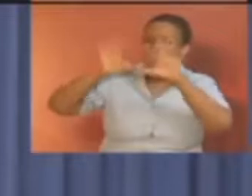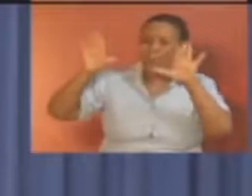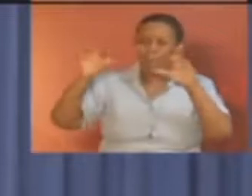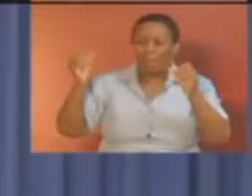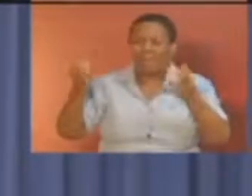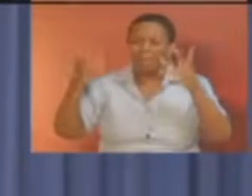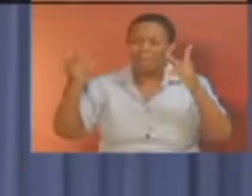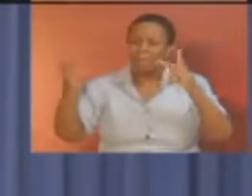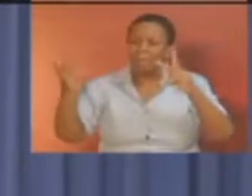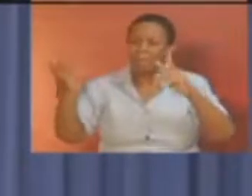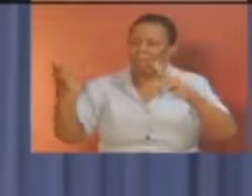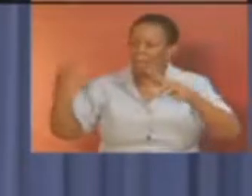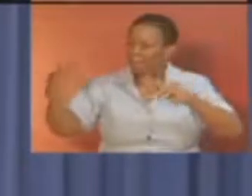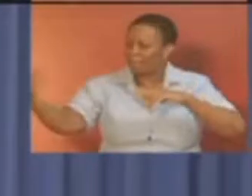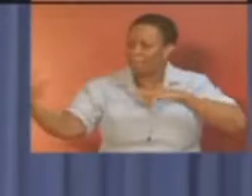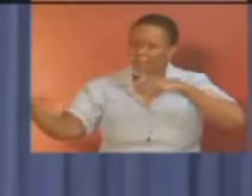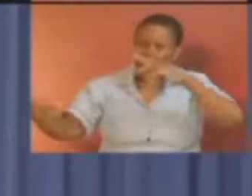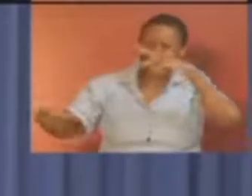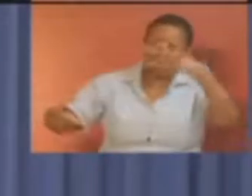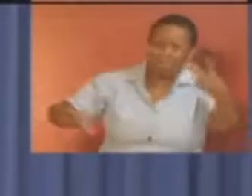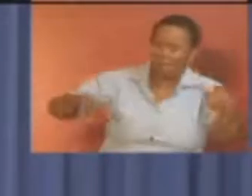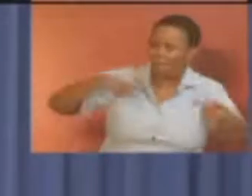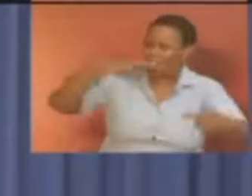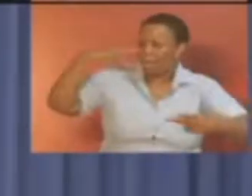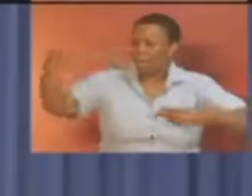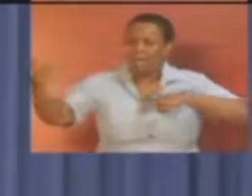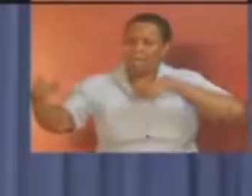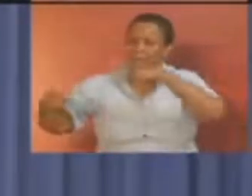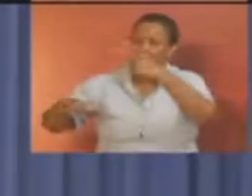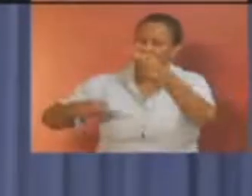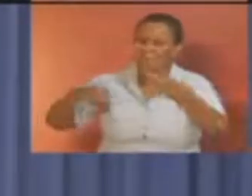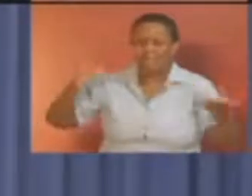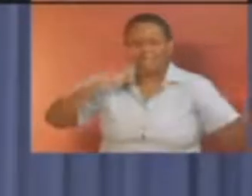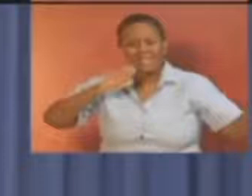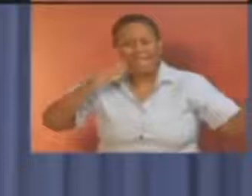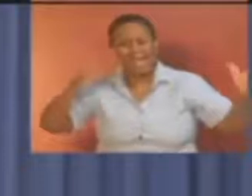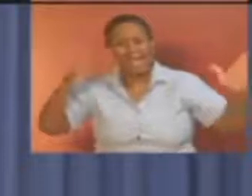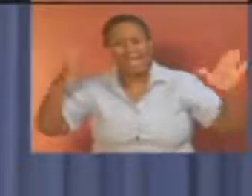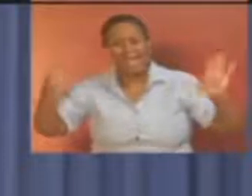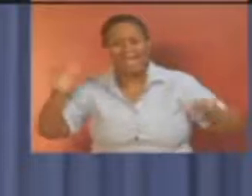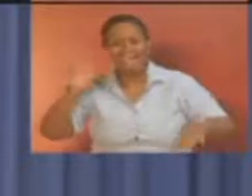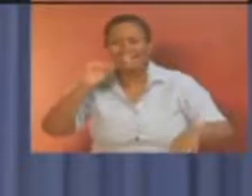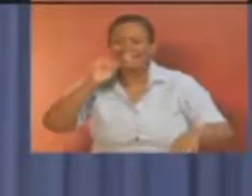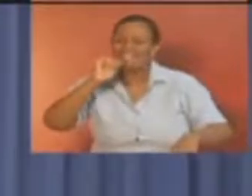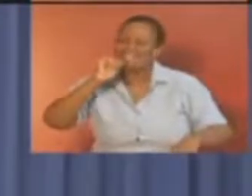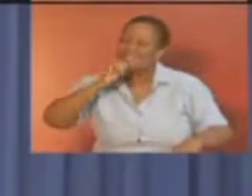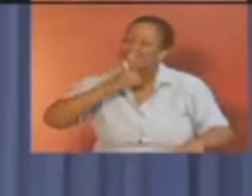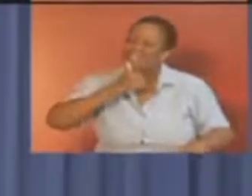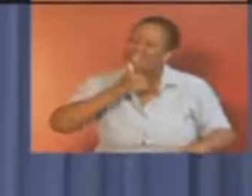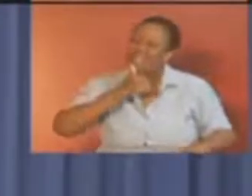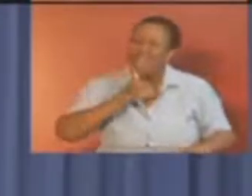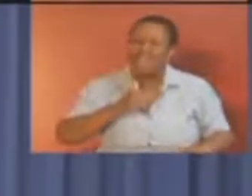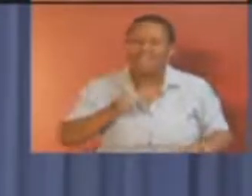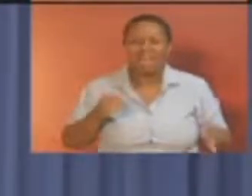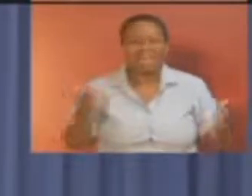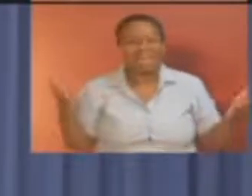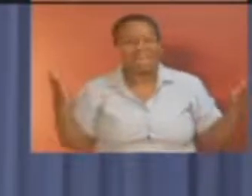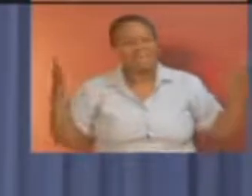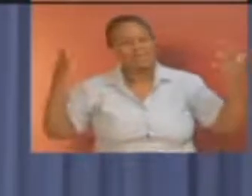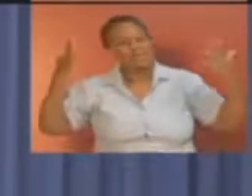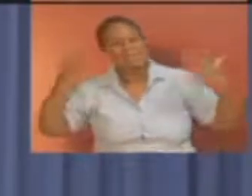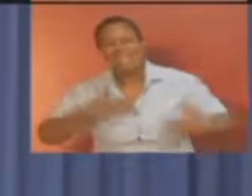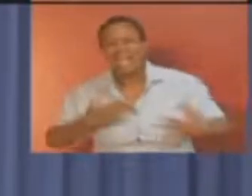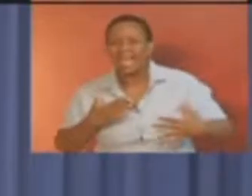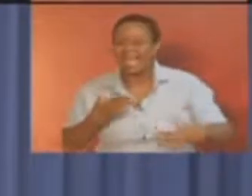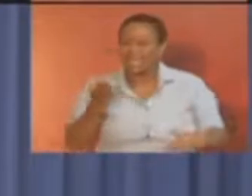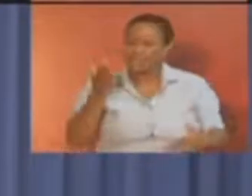The physical bed is only a place to lie on. For that bed to be functional in giving you the required health care, it